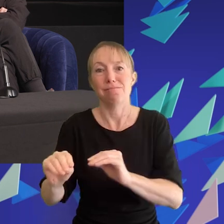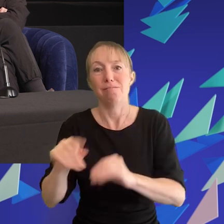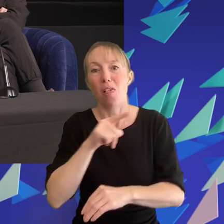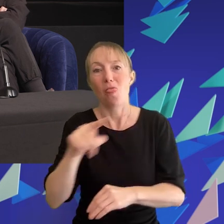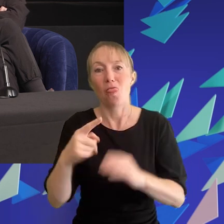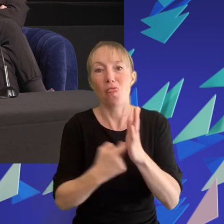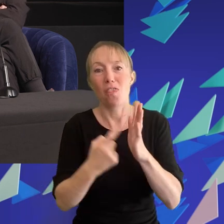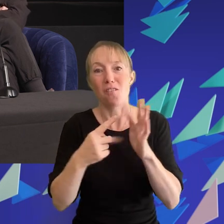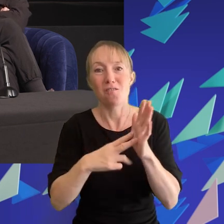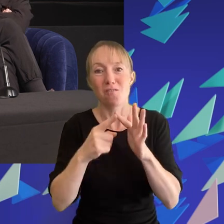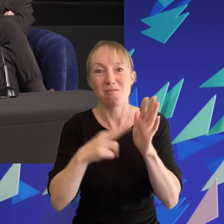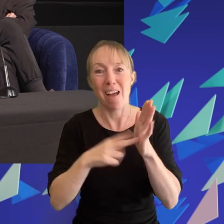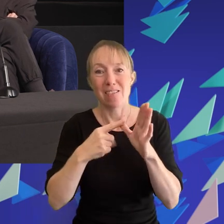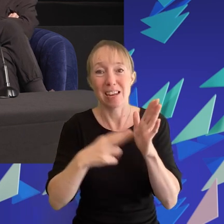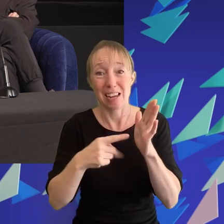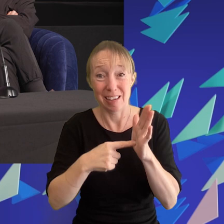Revenant.